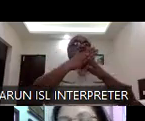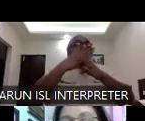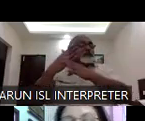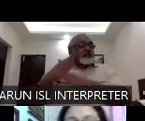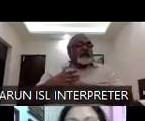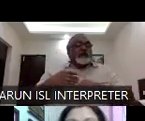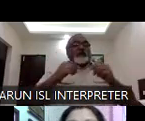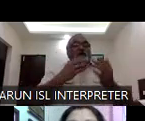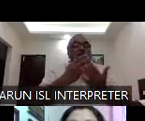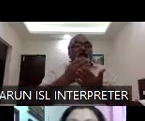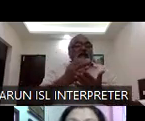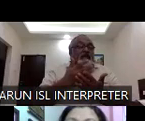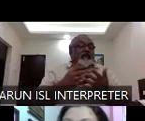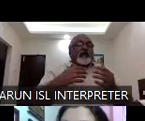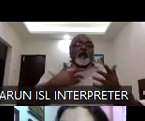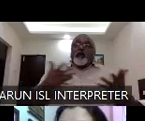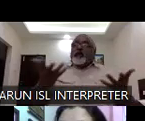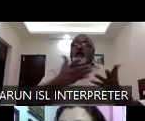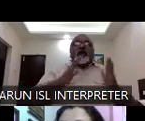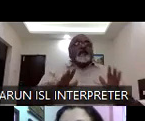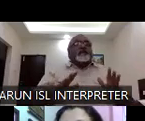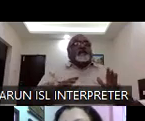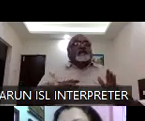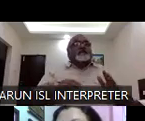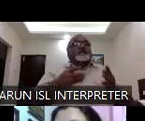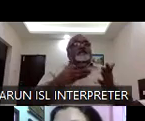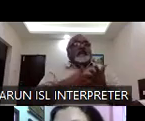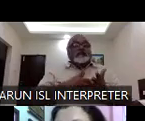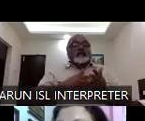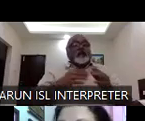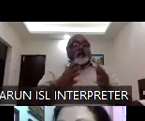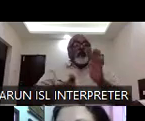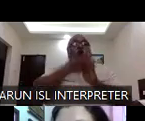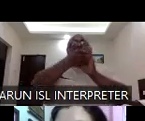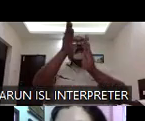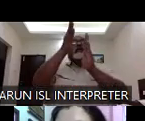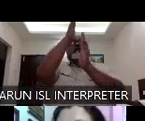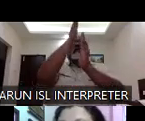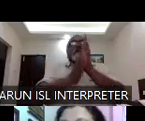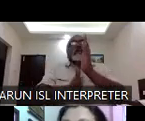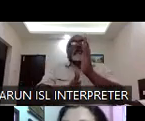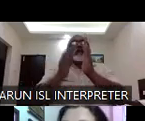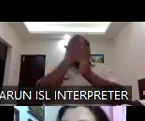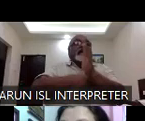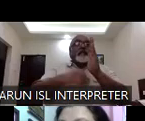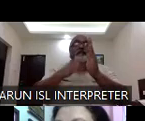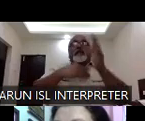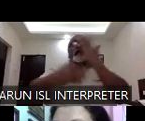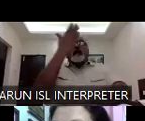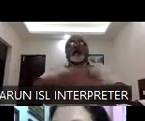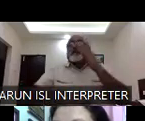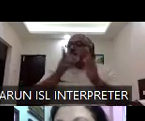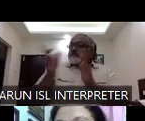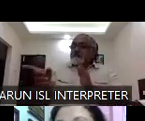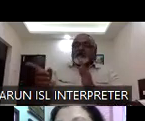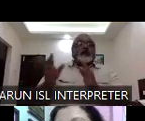person. So these walls between disabled and non-disabled is created through various kinds of